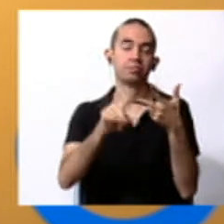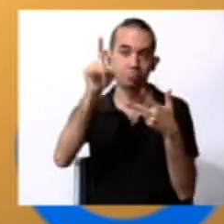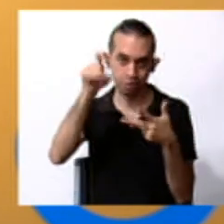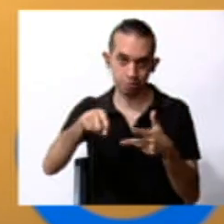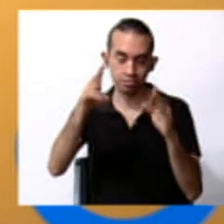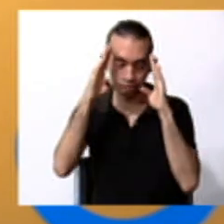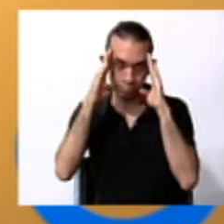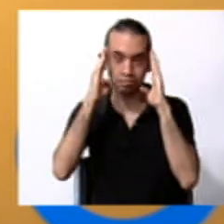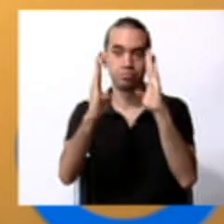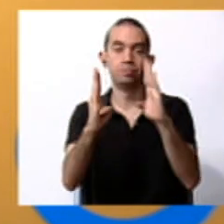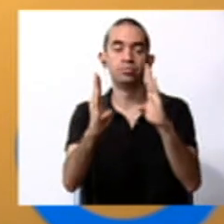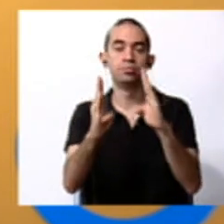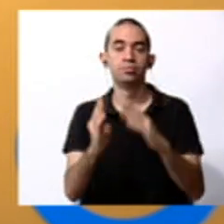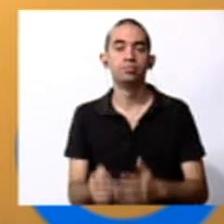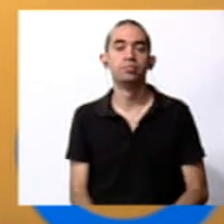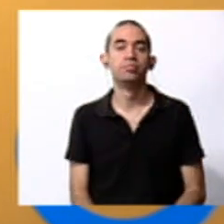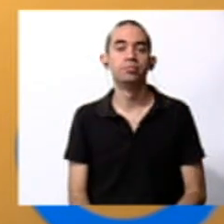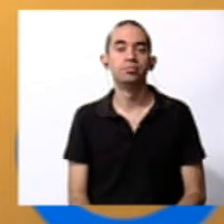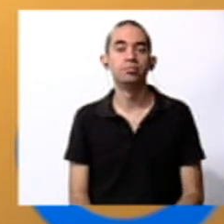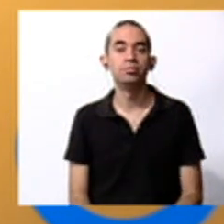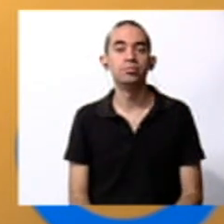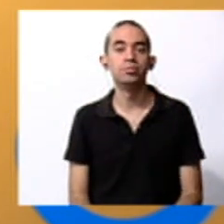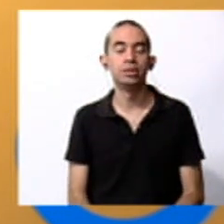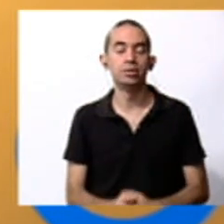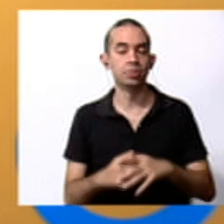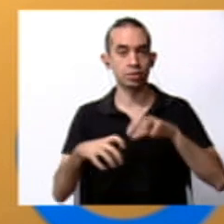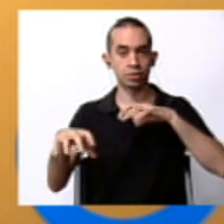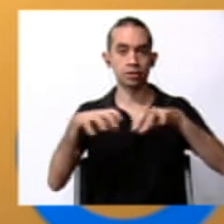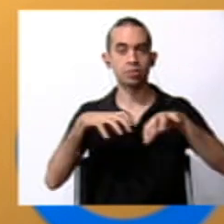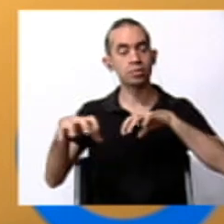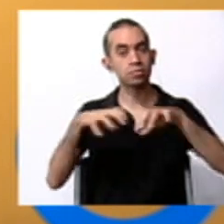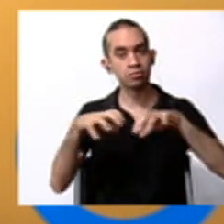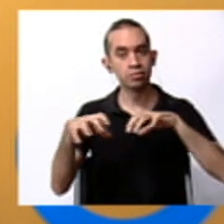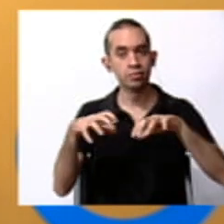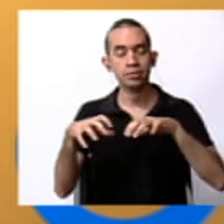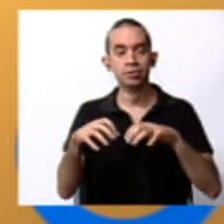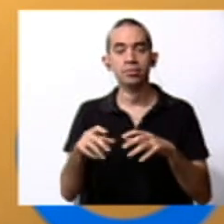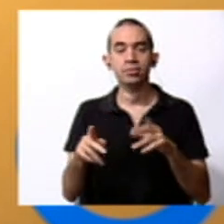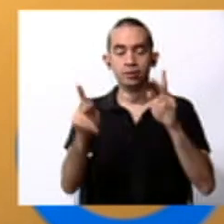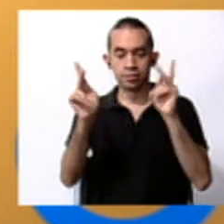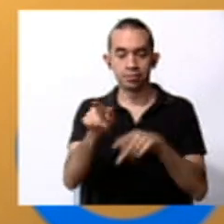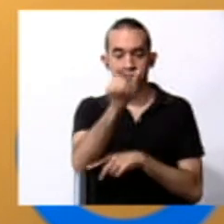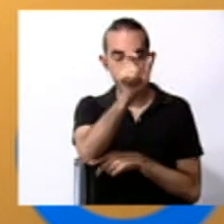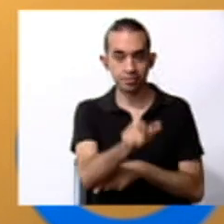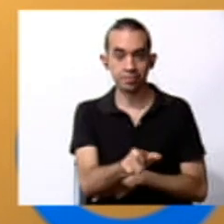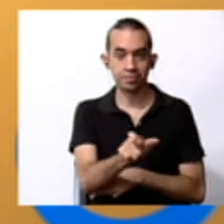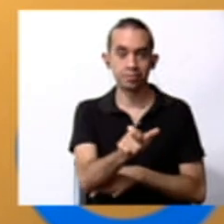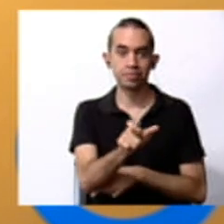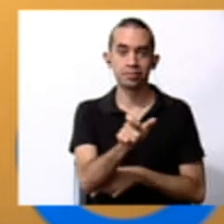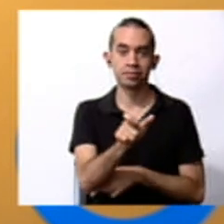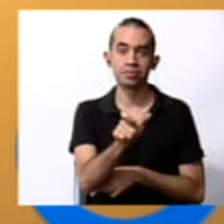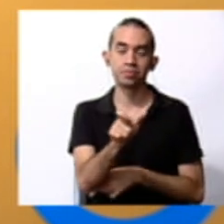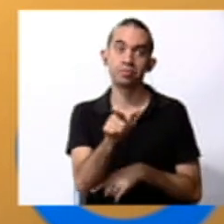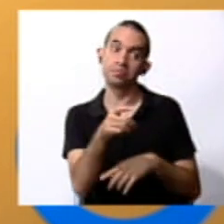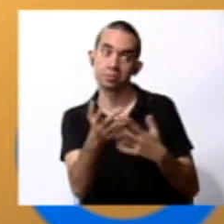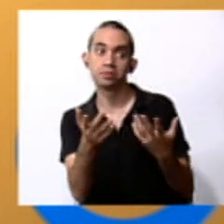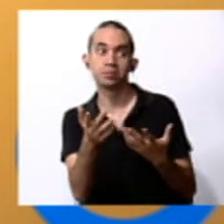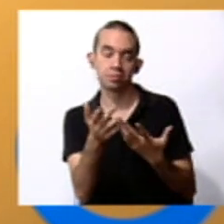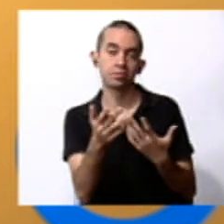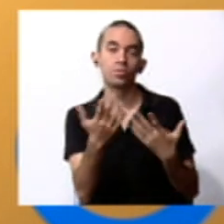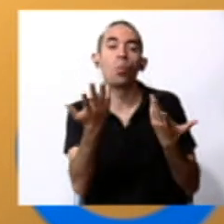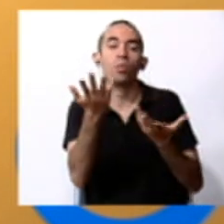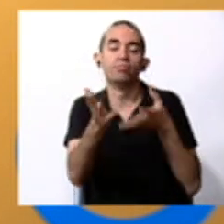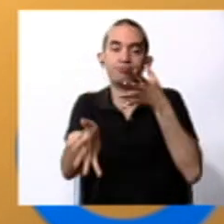attention to the action a person does to take care